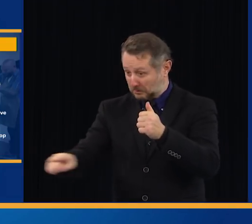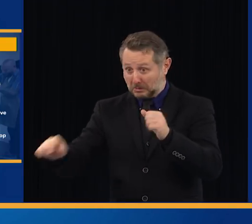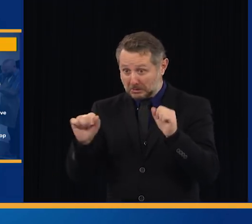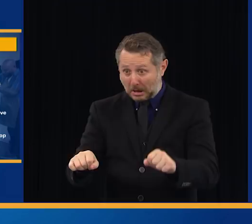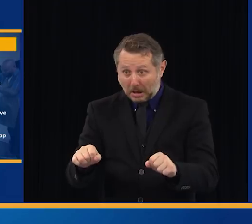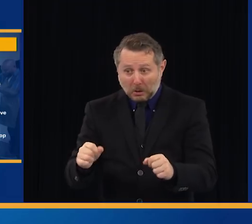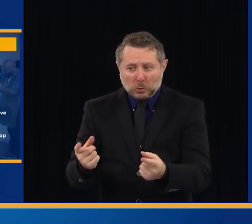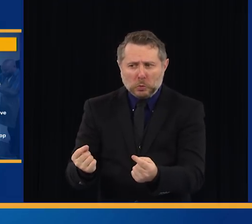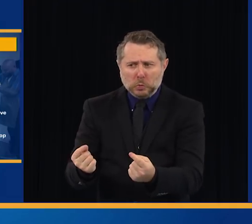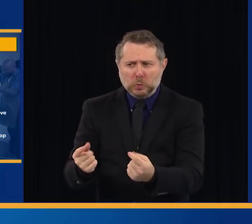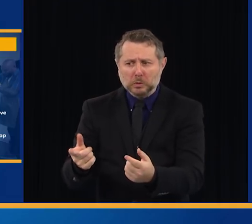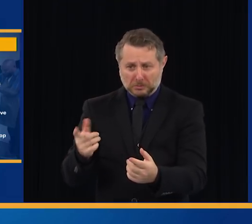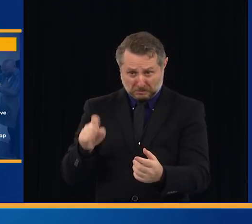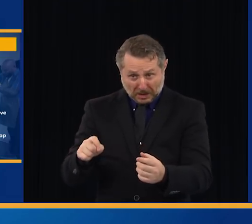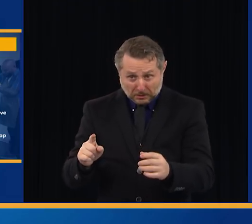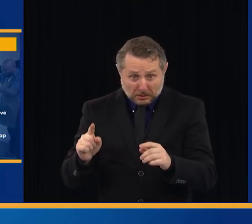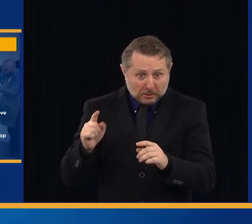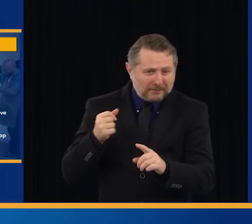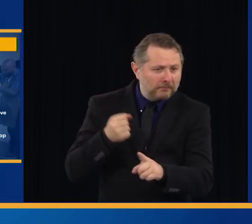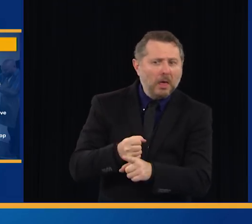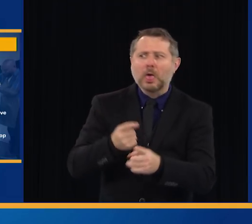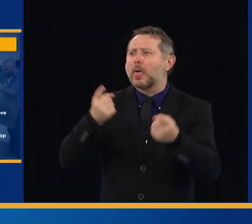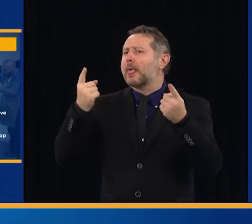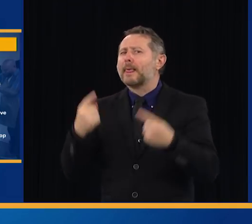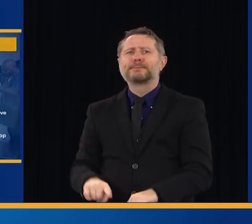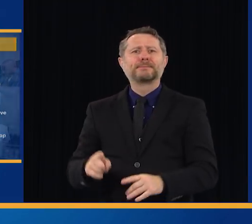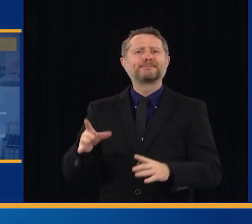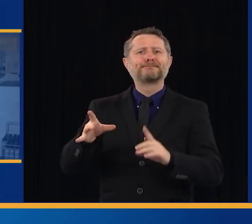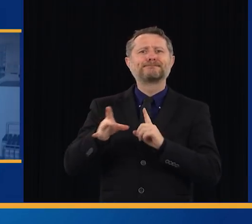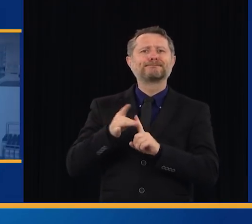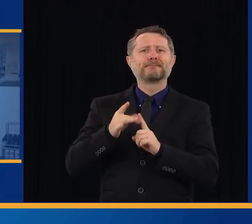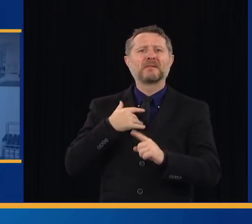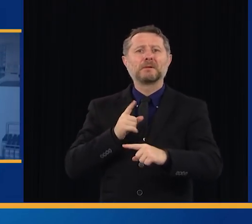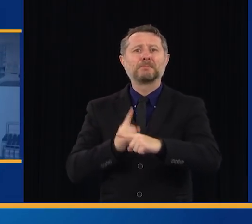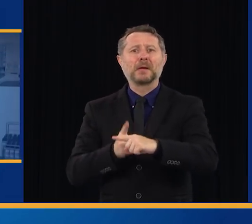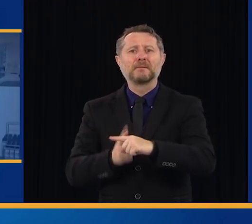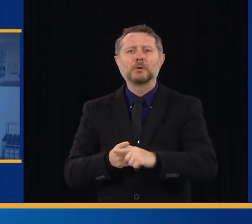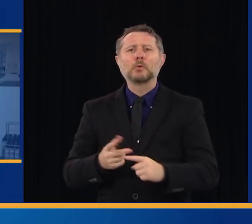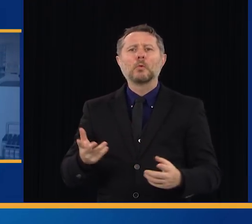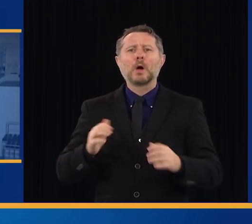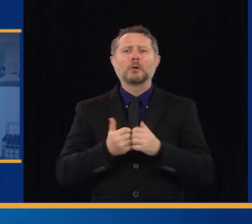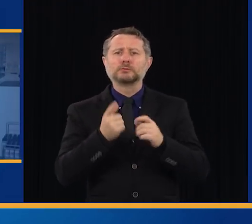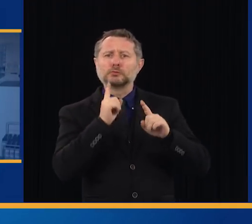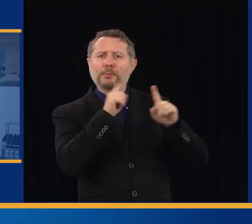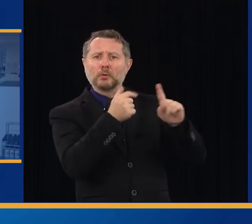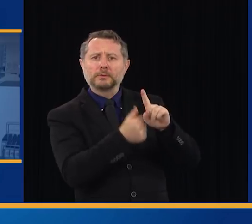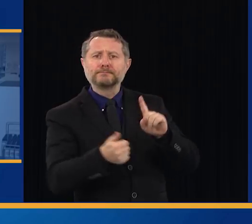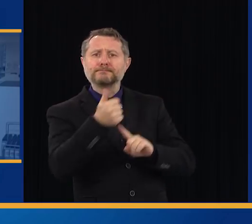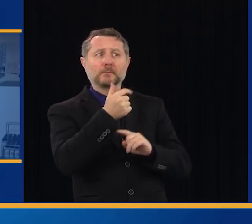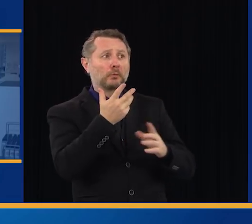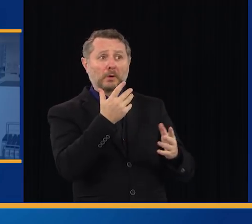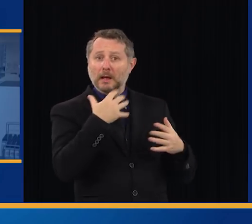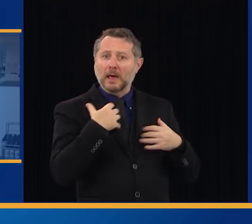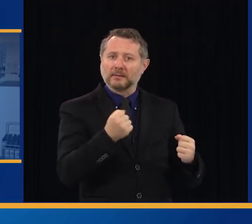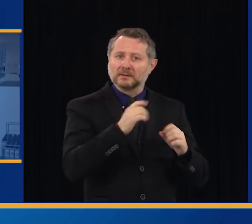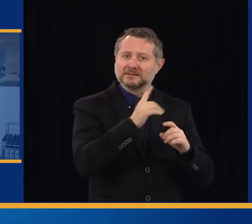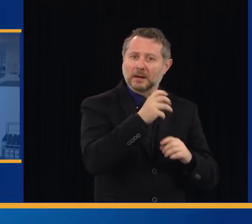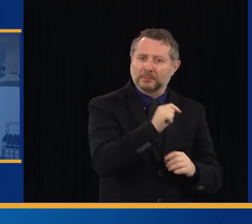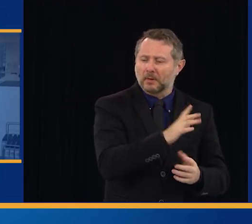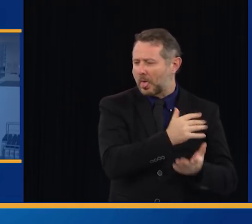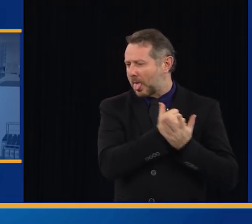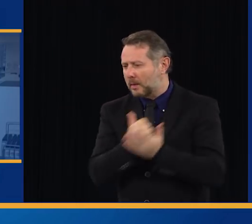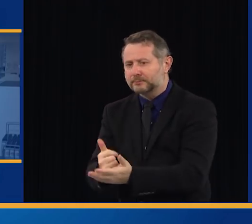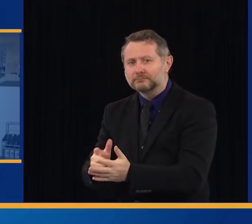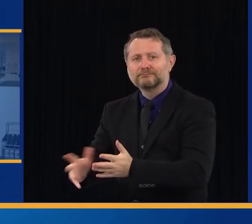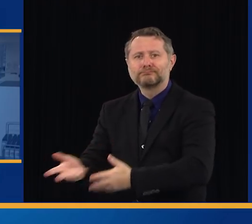if an infection happens that we can jump on it quickly? And then as we're going through all